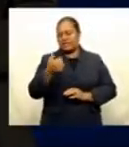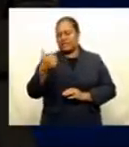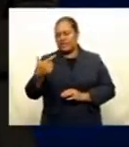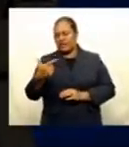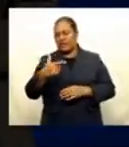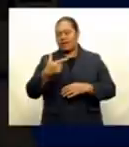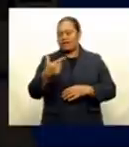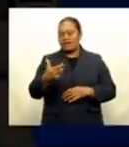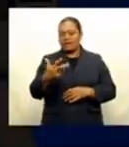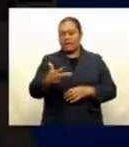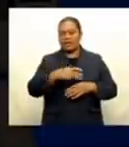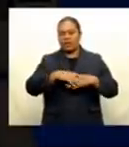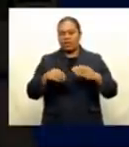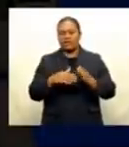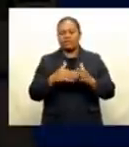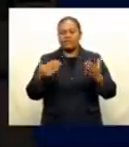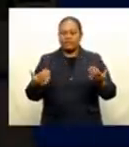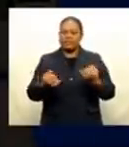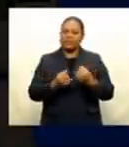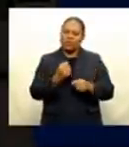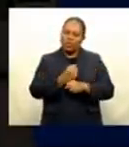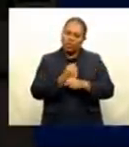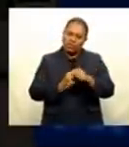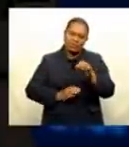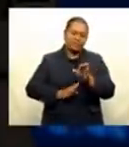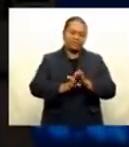barrel. Gold rose a few dollars to close at